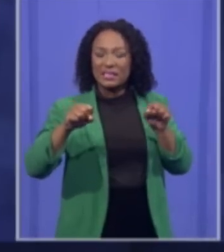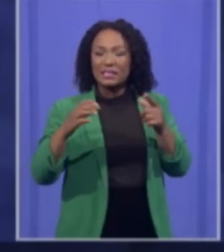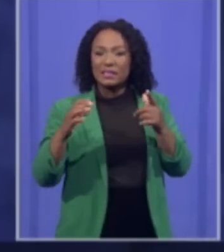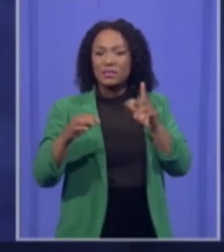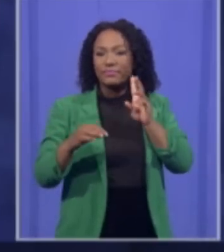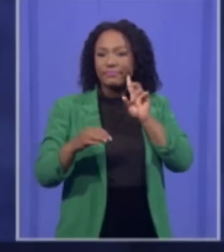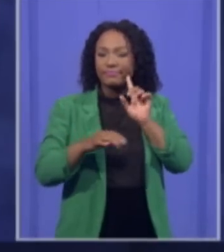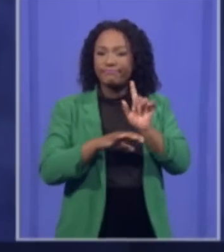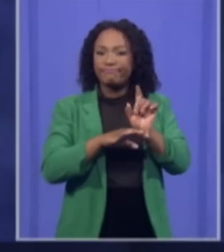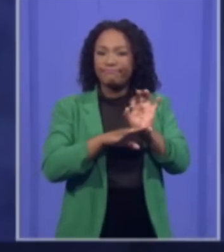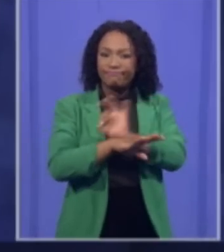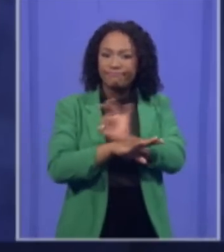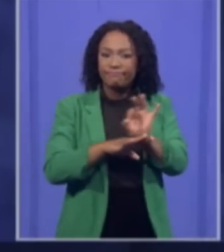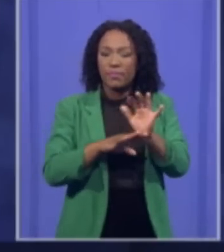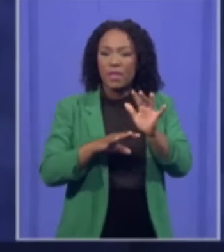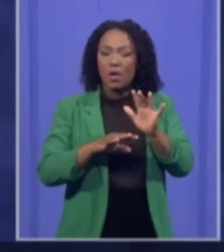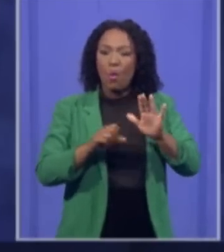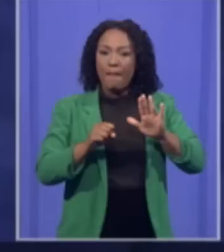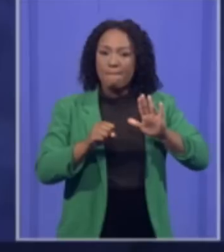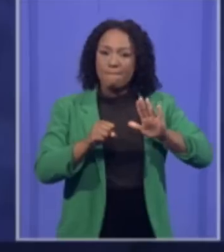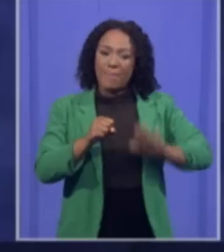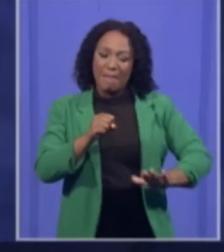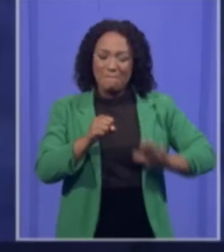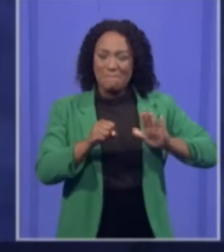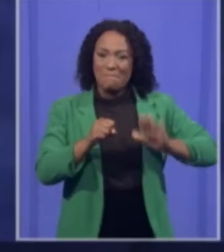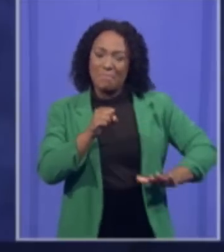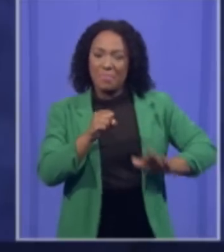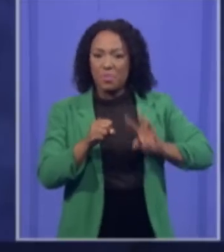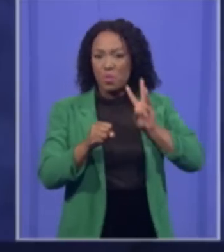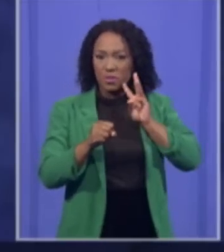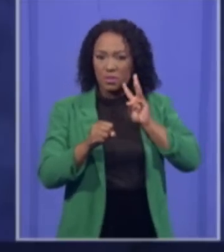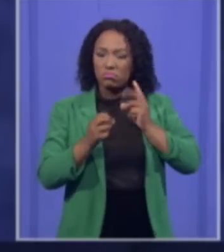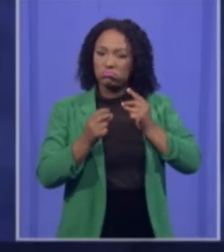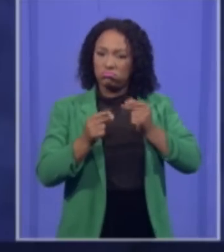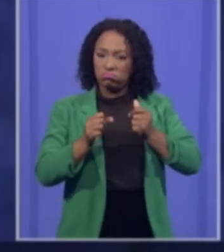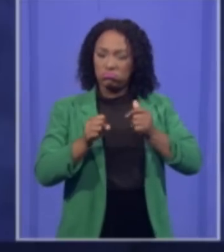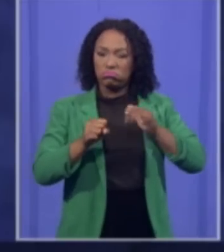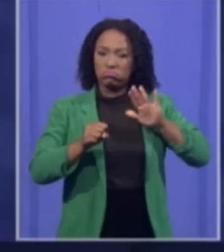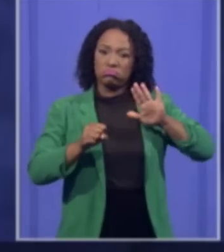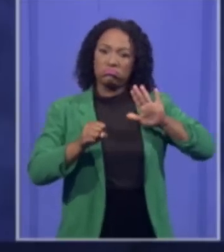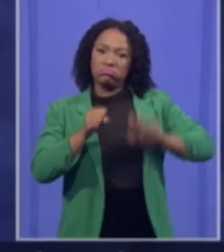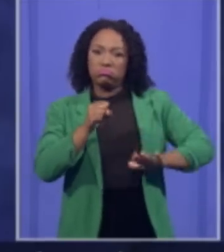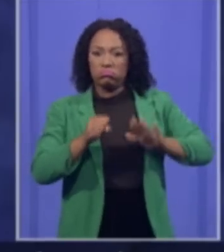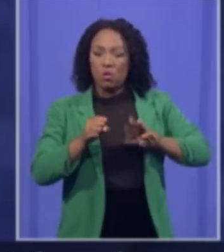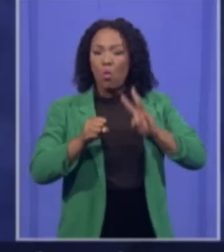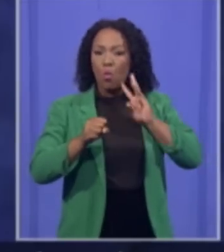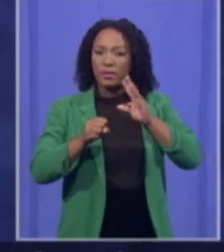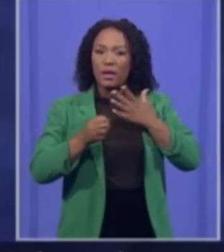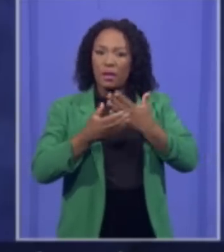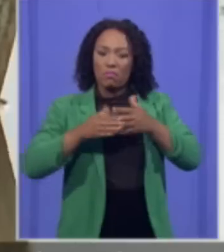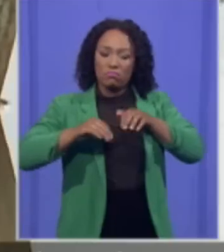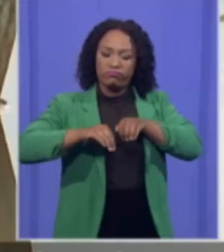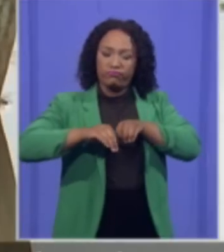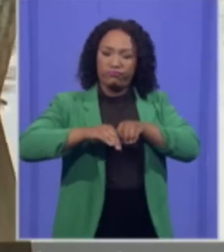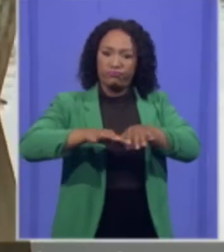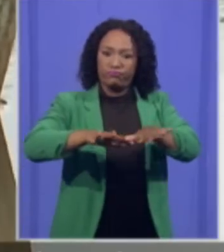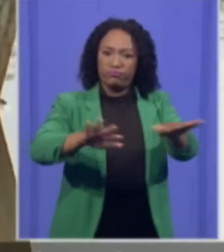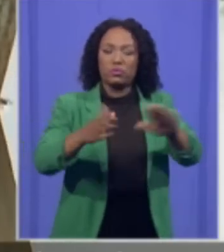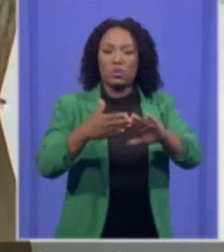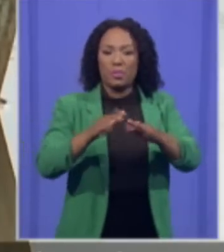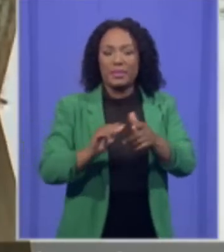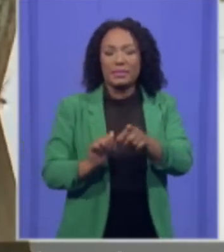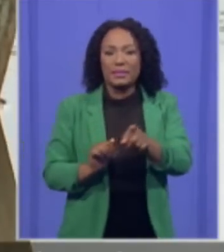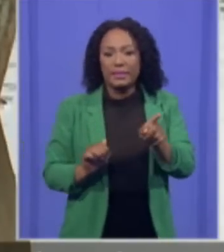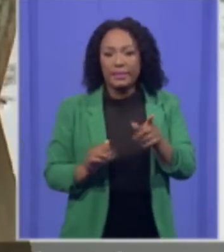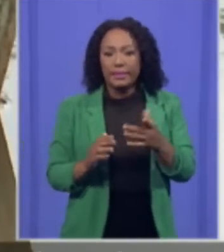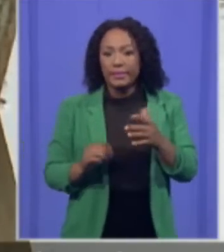la di-booster pump tse di tla dirang gore re pompe ka bonako metsi a kgone go fitla kwa baaging. Baagi ba tla